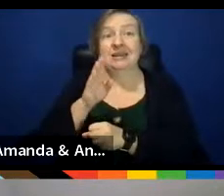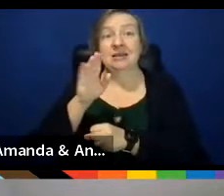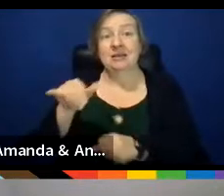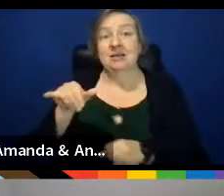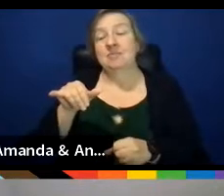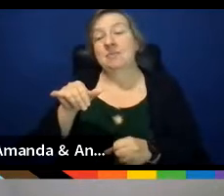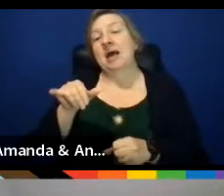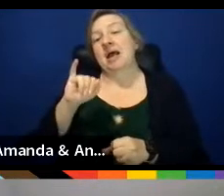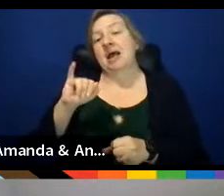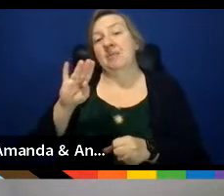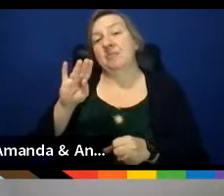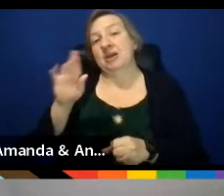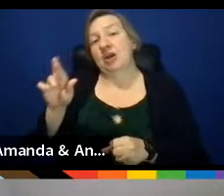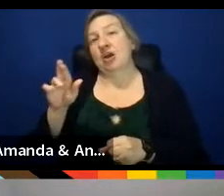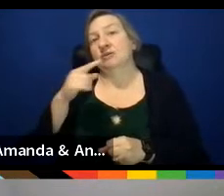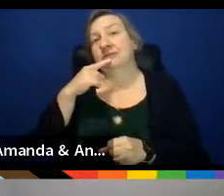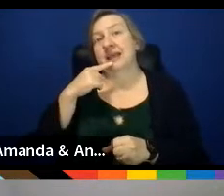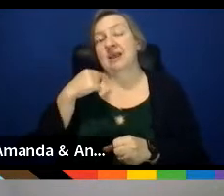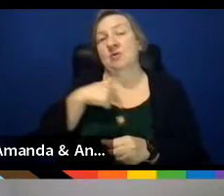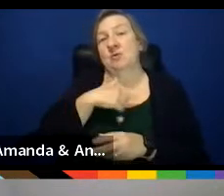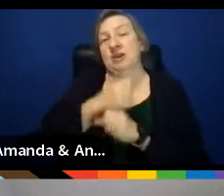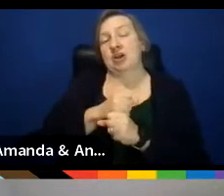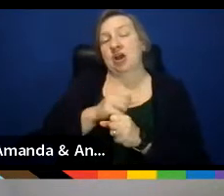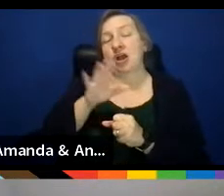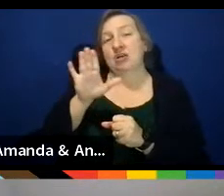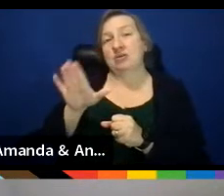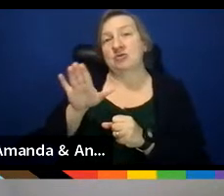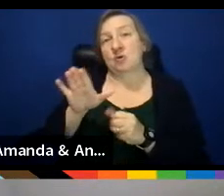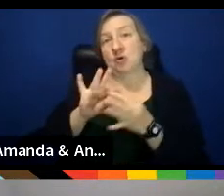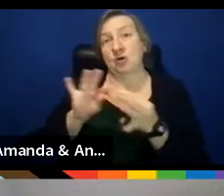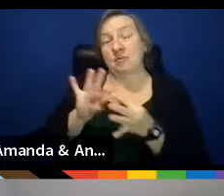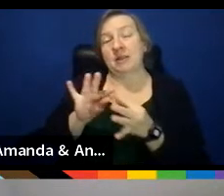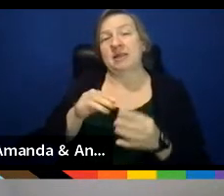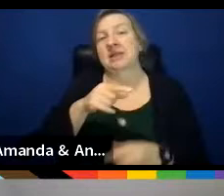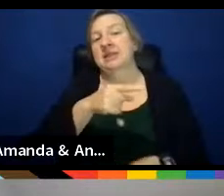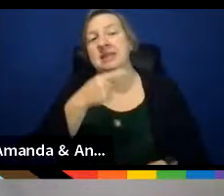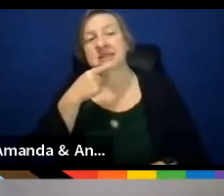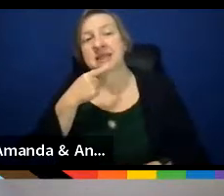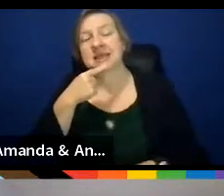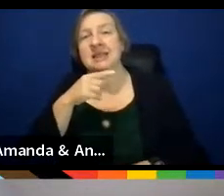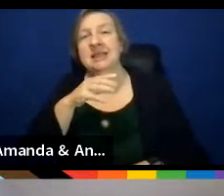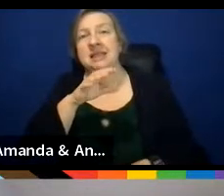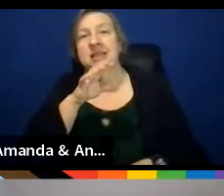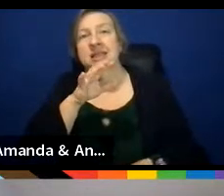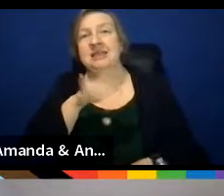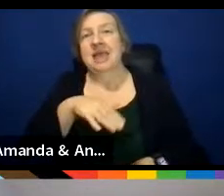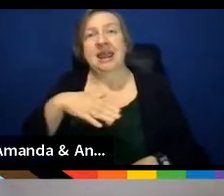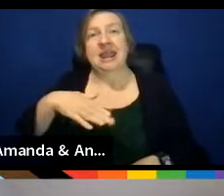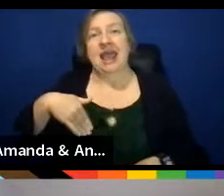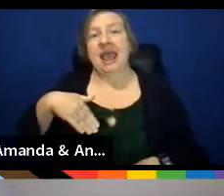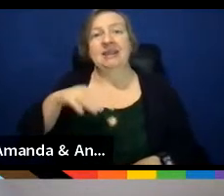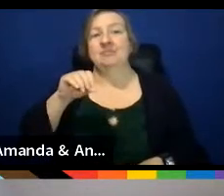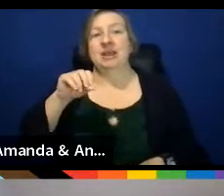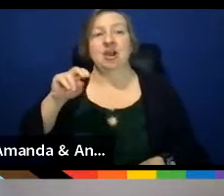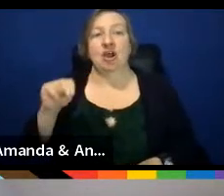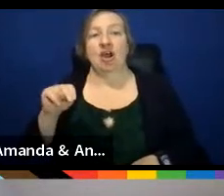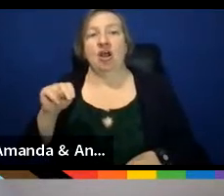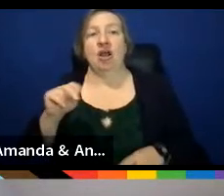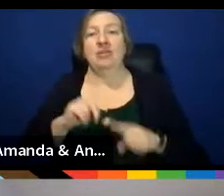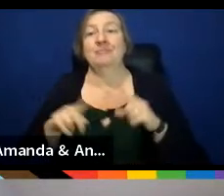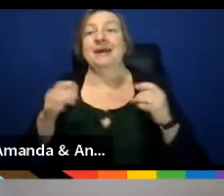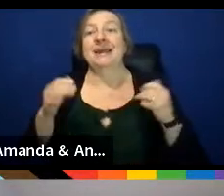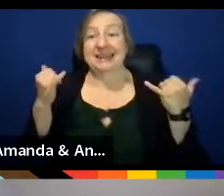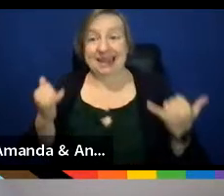got your comment. And they had shared with me, so this is just information for everybody, they had shared with me that had not been turned on, but they have